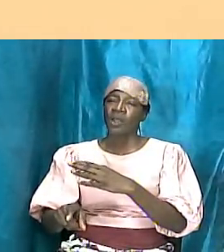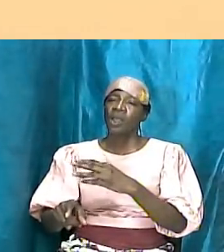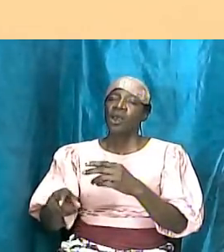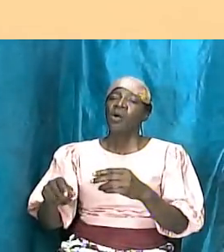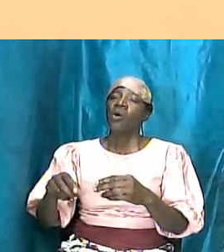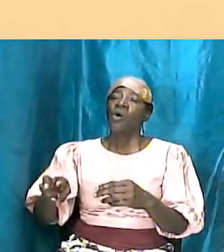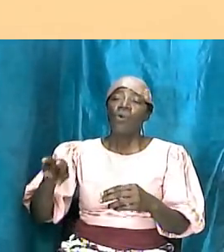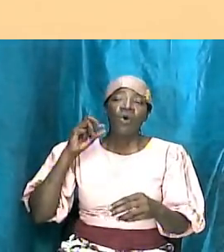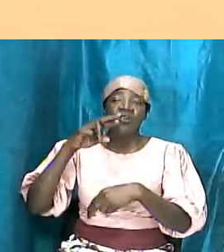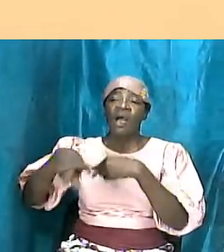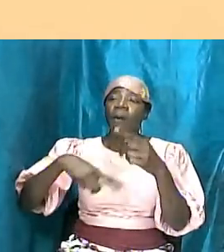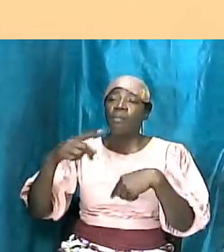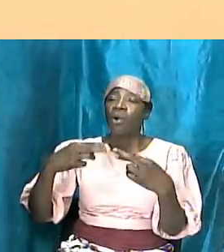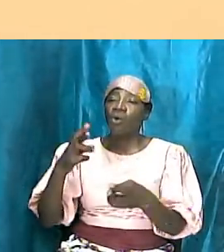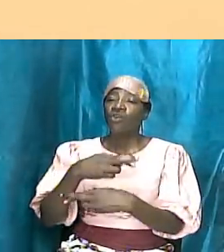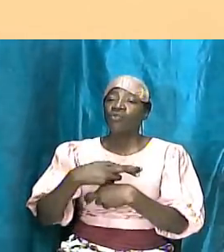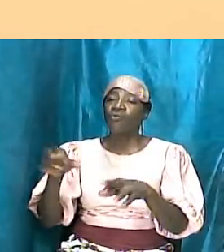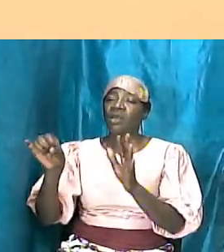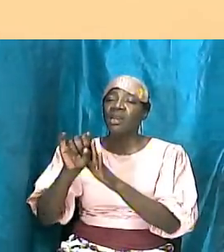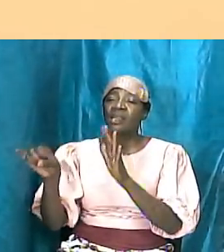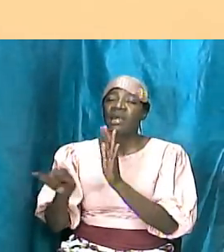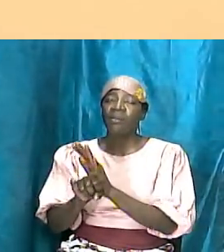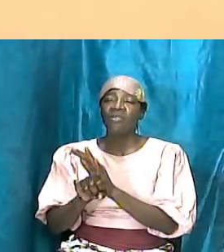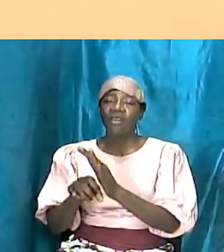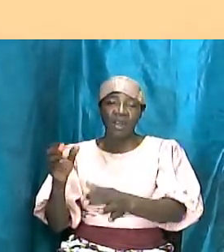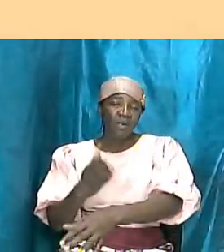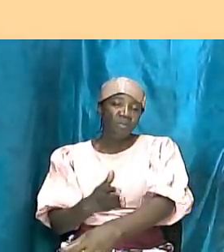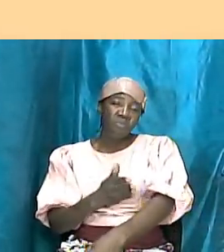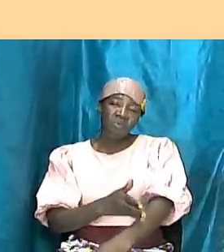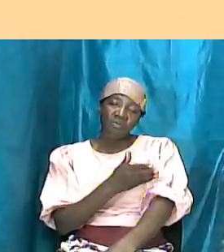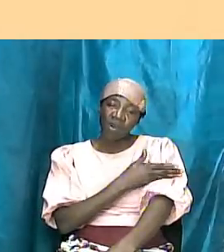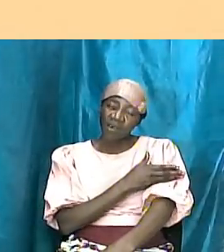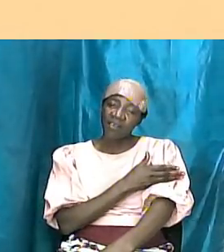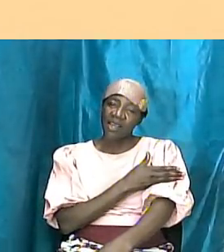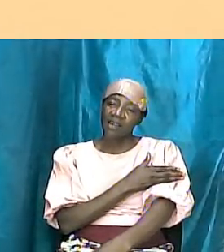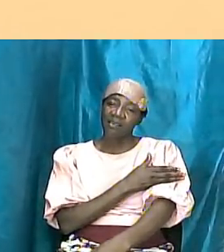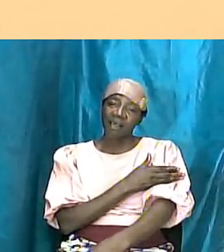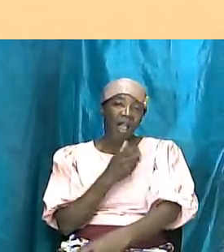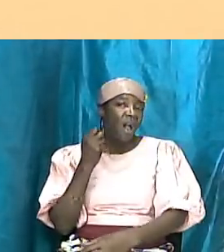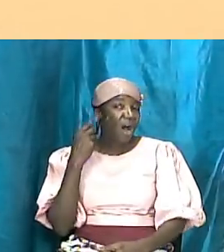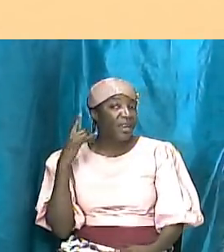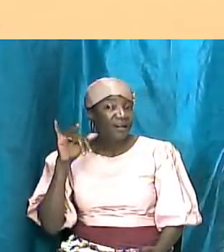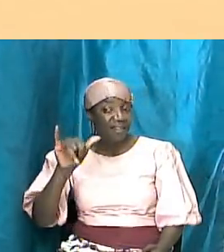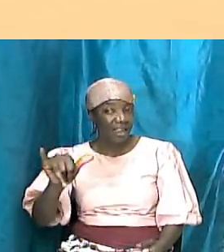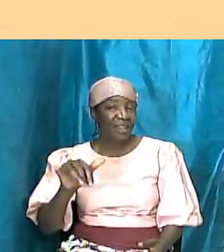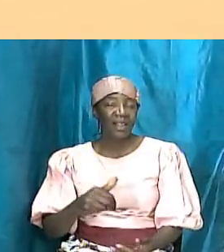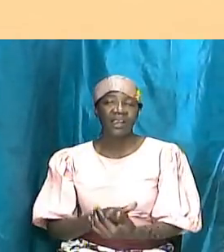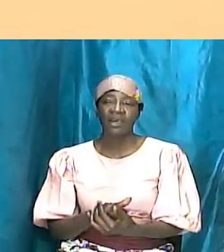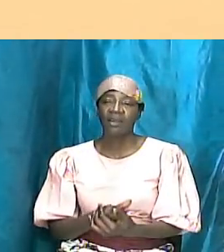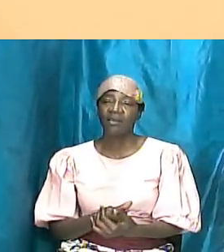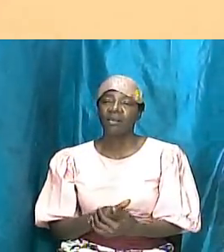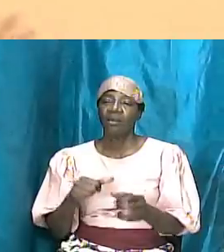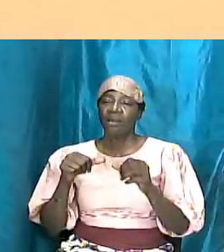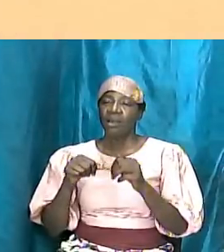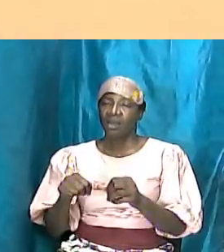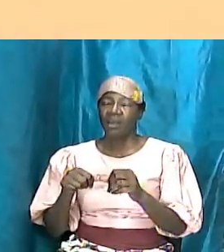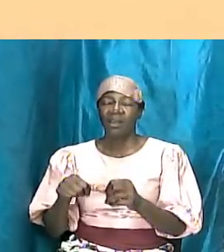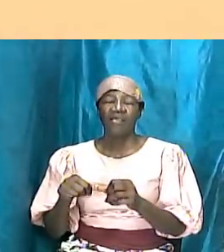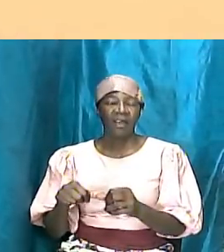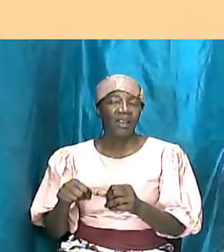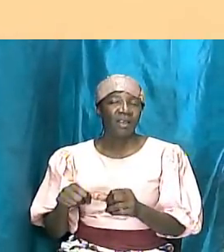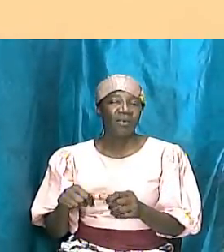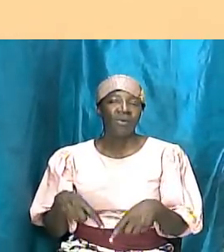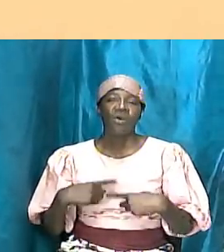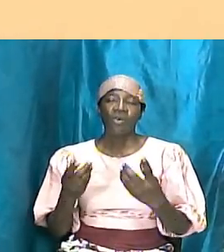revolving around the redemptive process. Bear this in mind. So I want us to continue to slowly